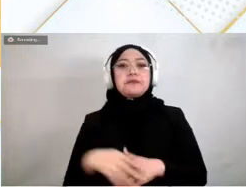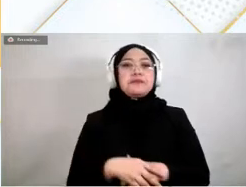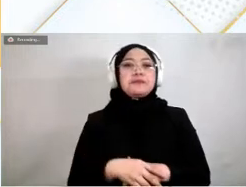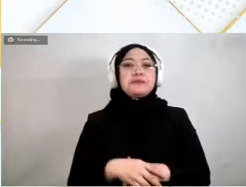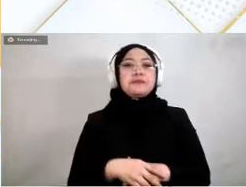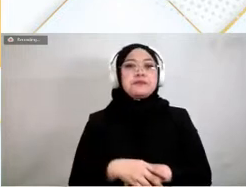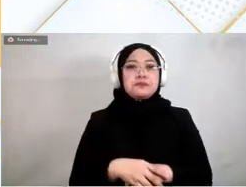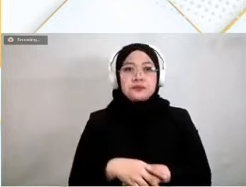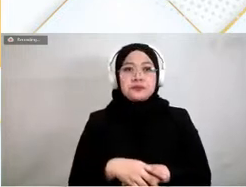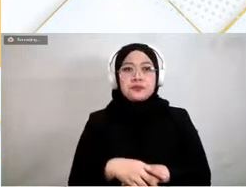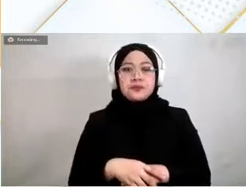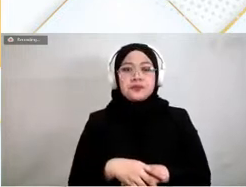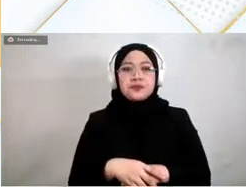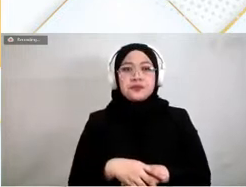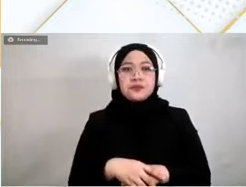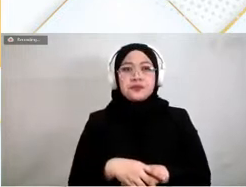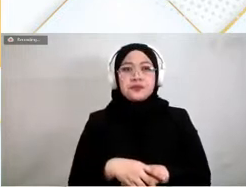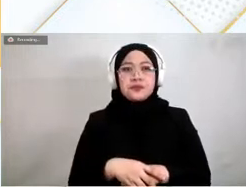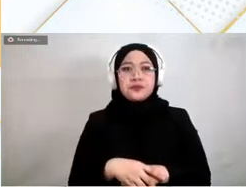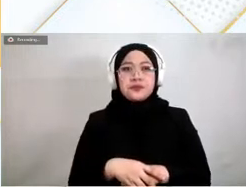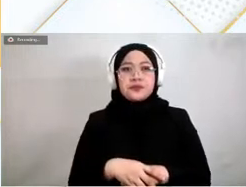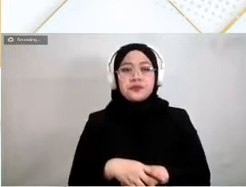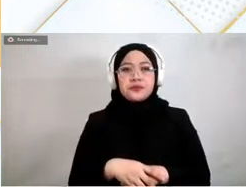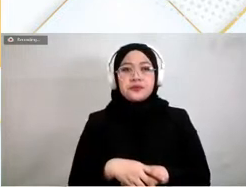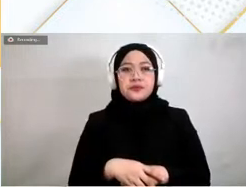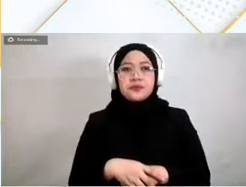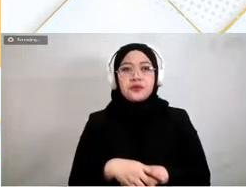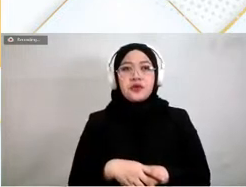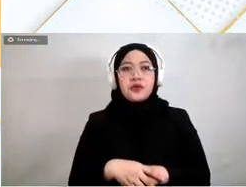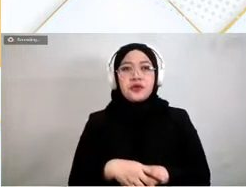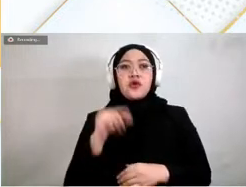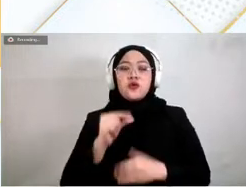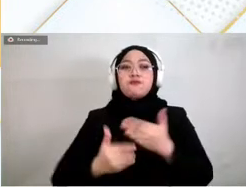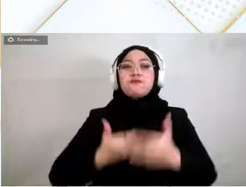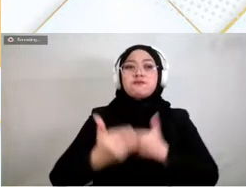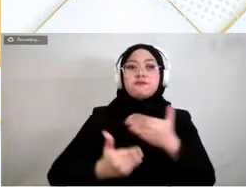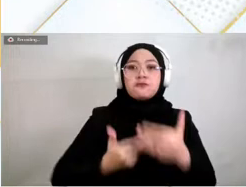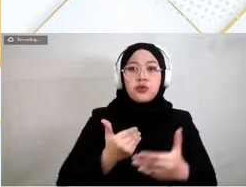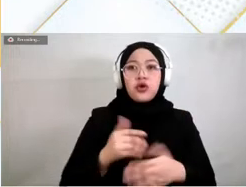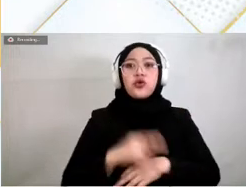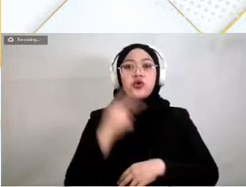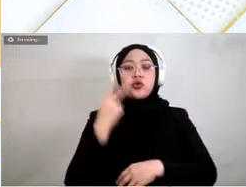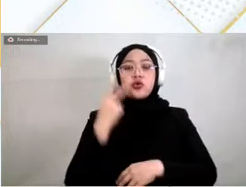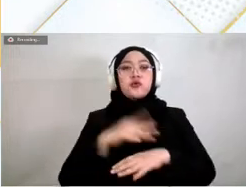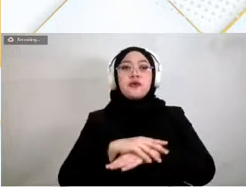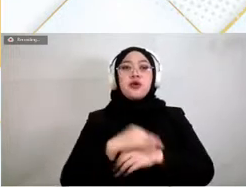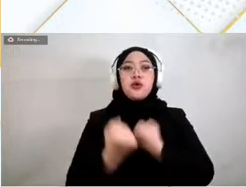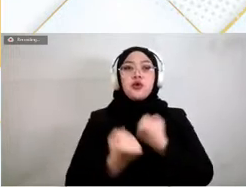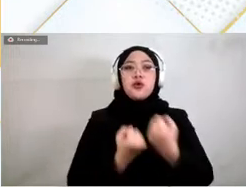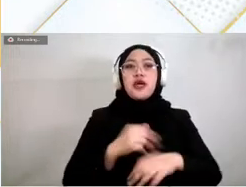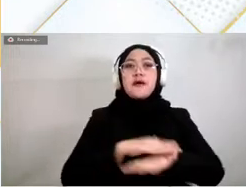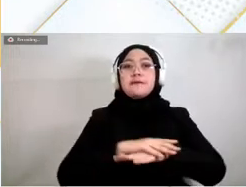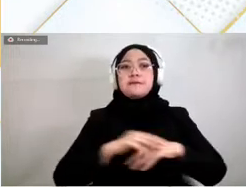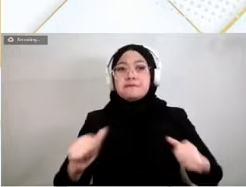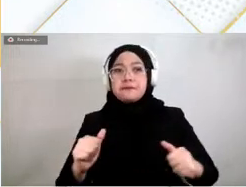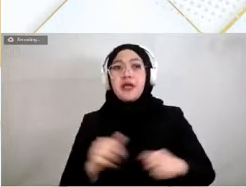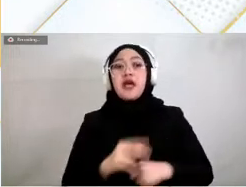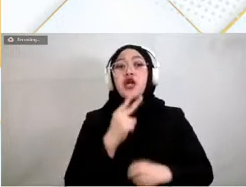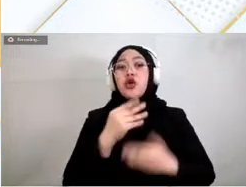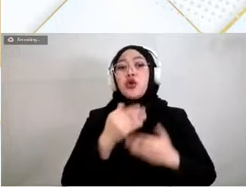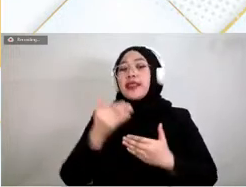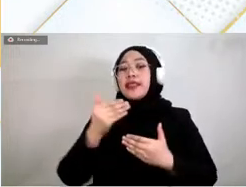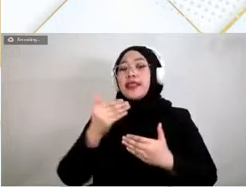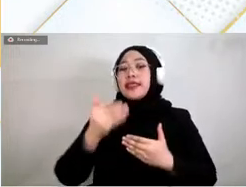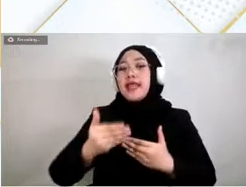work as a virtuous start to further strengthen security cooperation between the two states in the